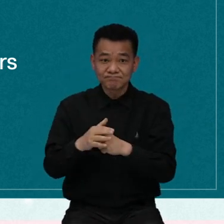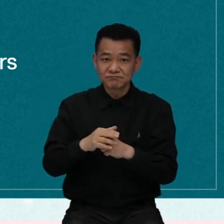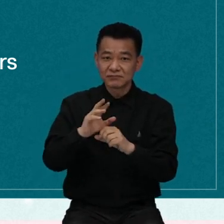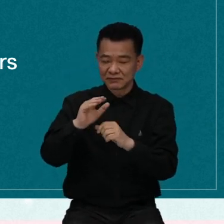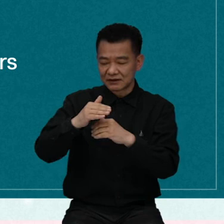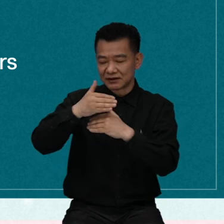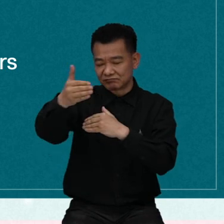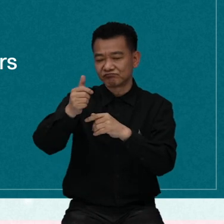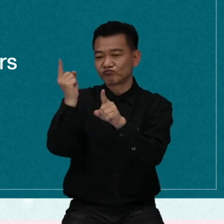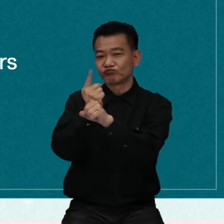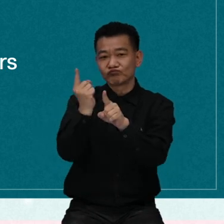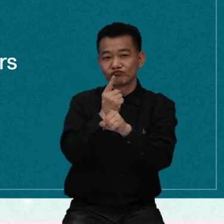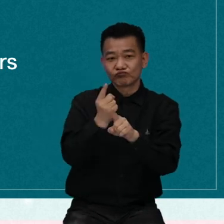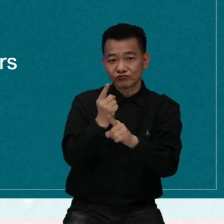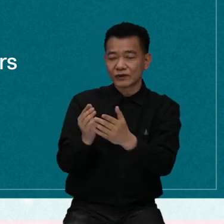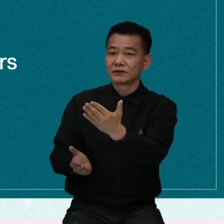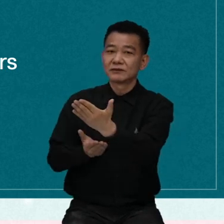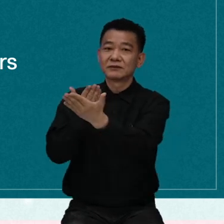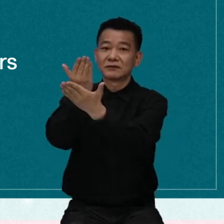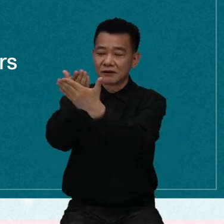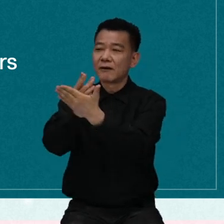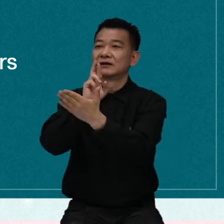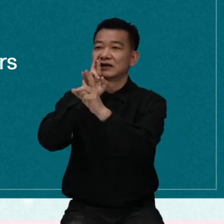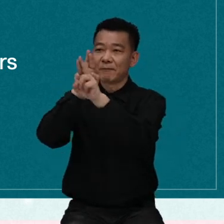least every 4 years.